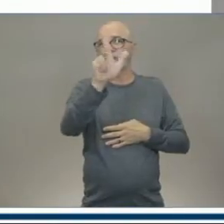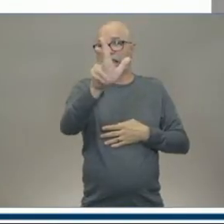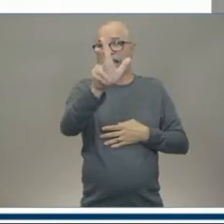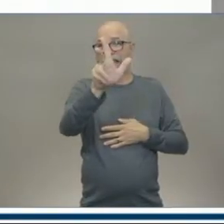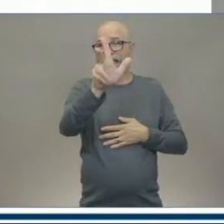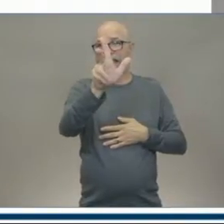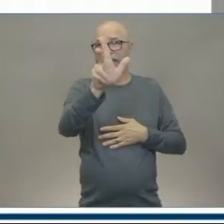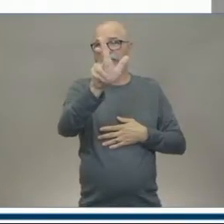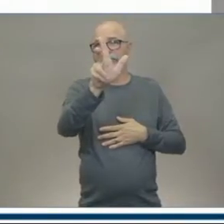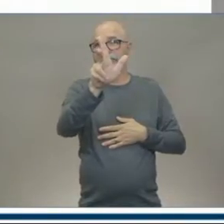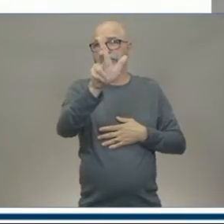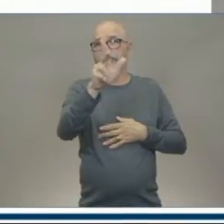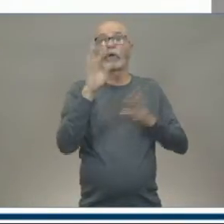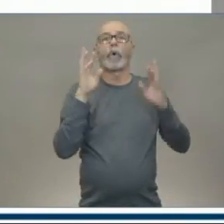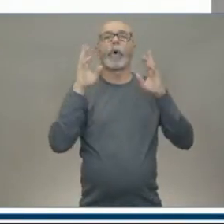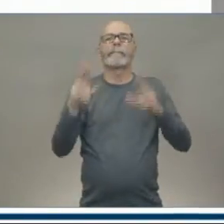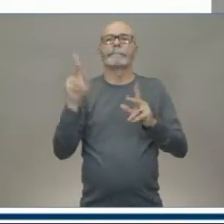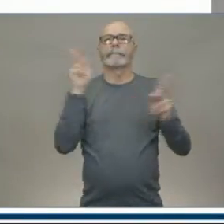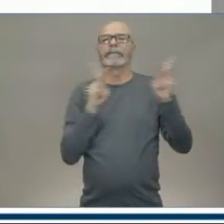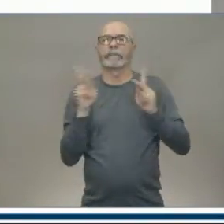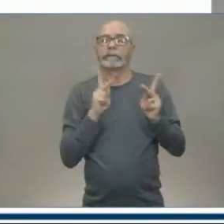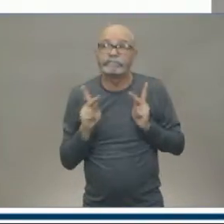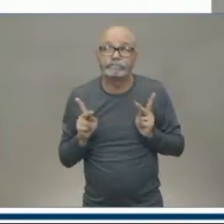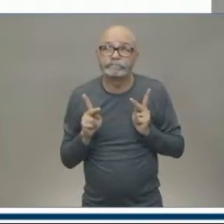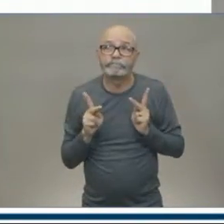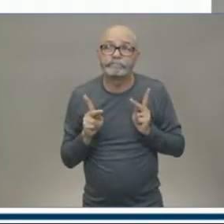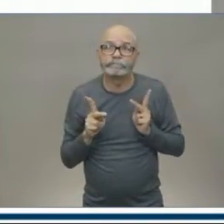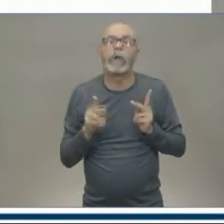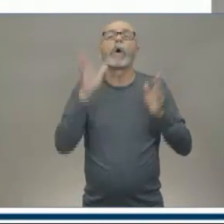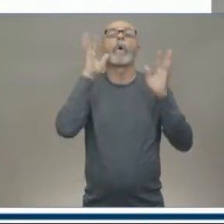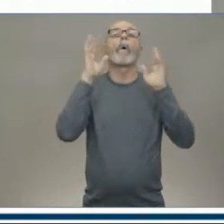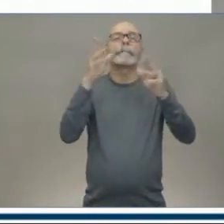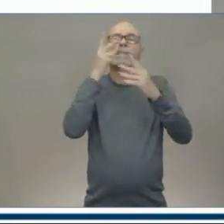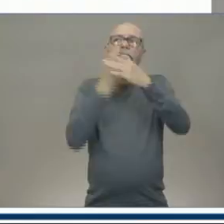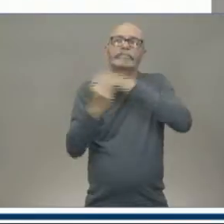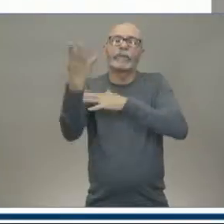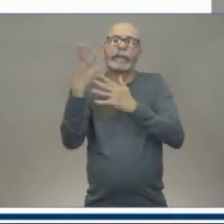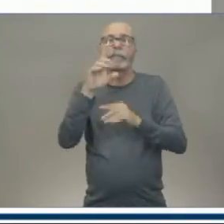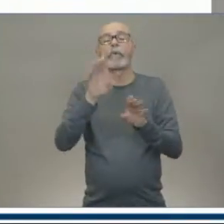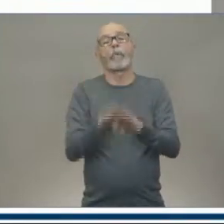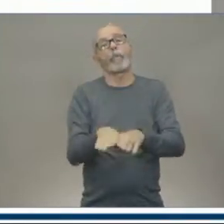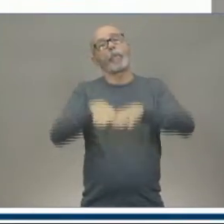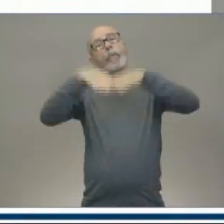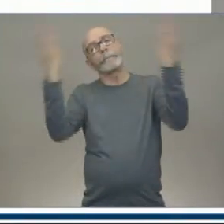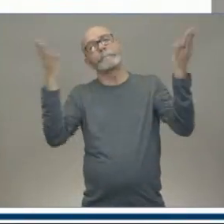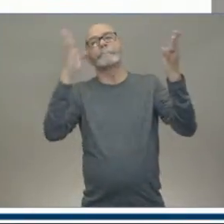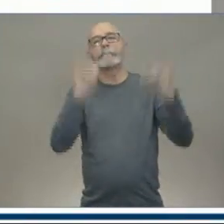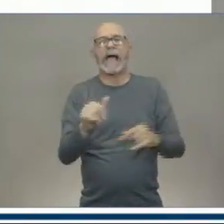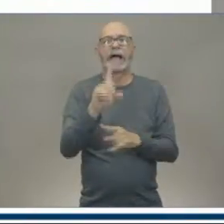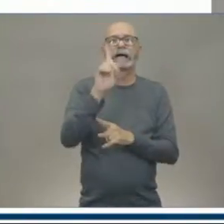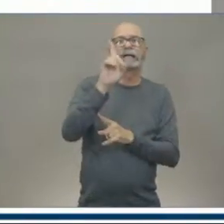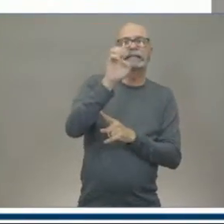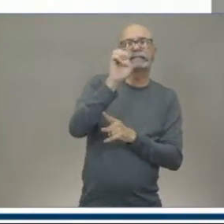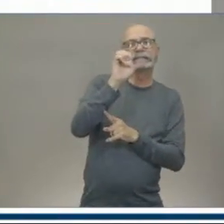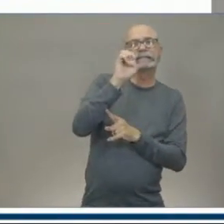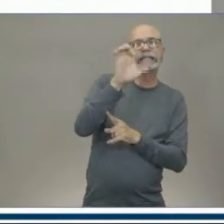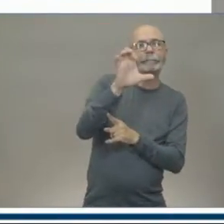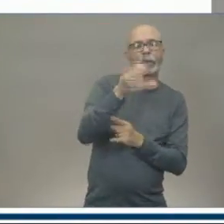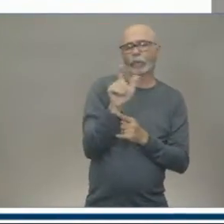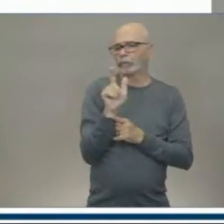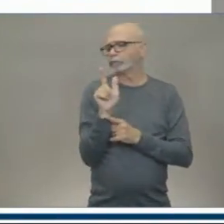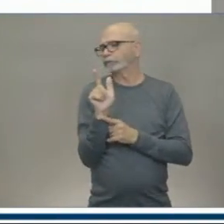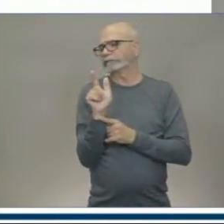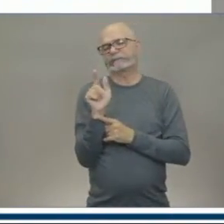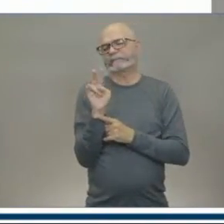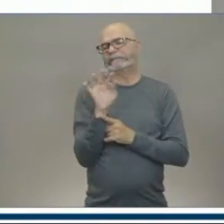on Monday, December 21st. That is 28 days or 2 incubation periods. Since the spring,